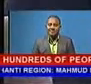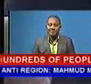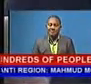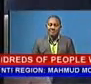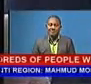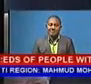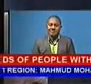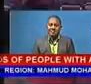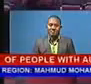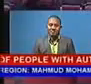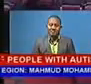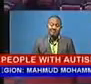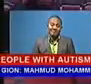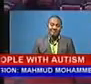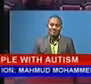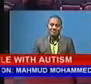Yes,